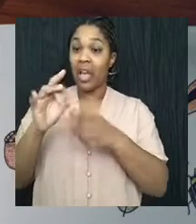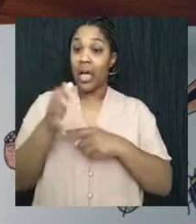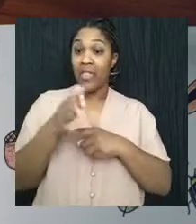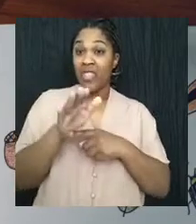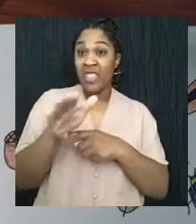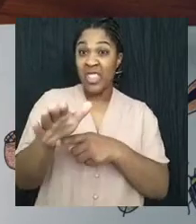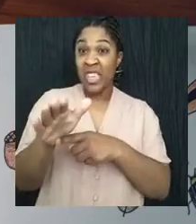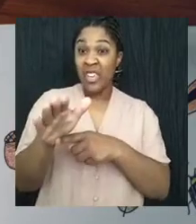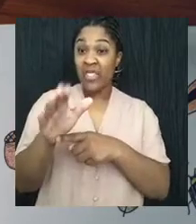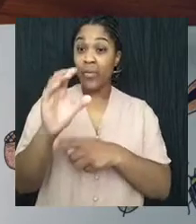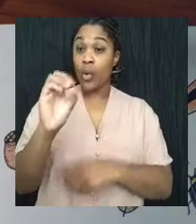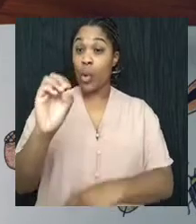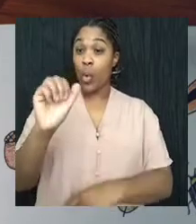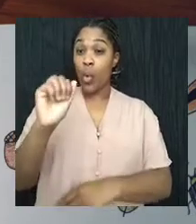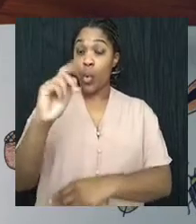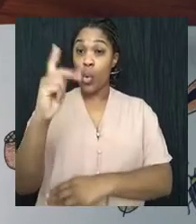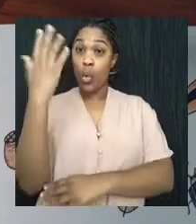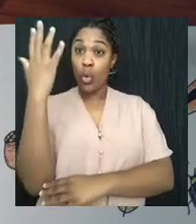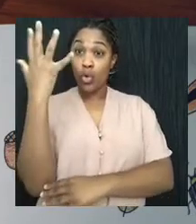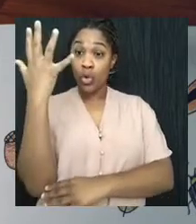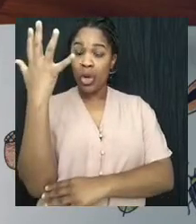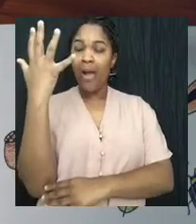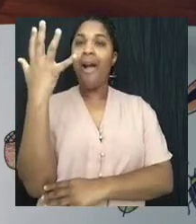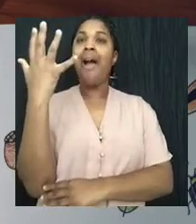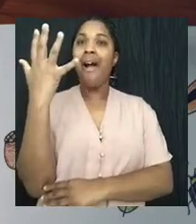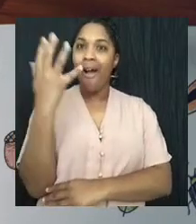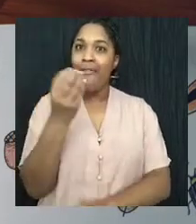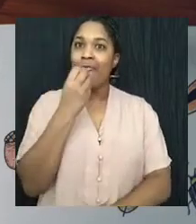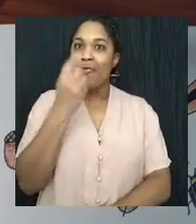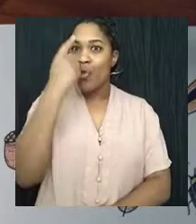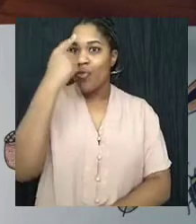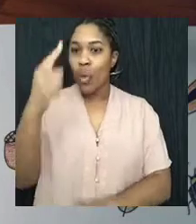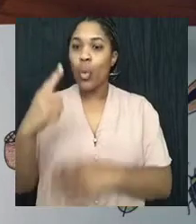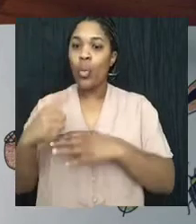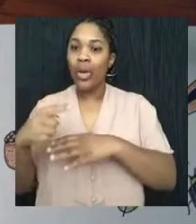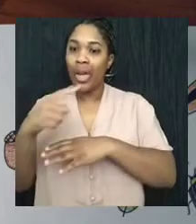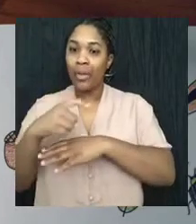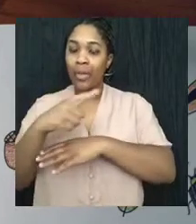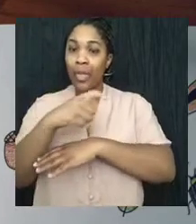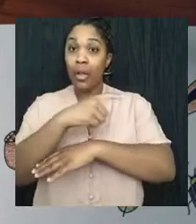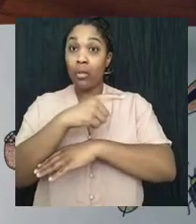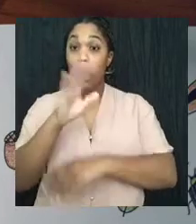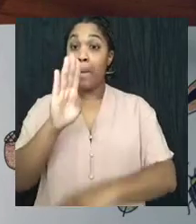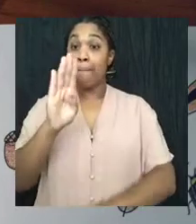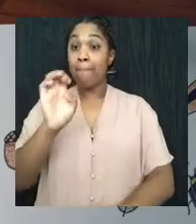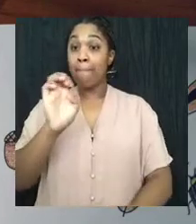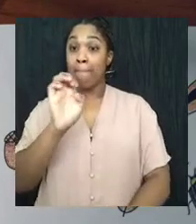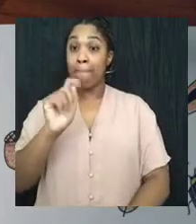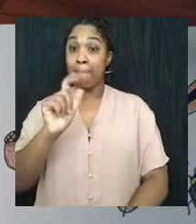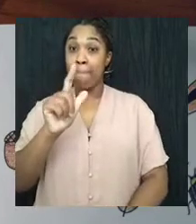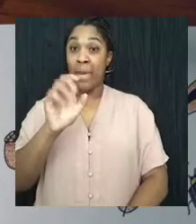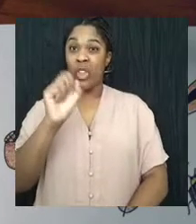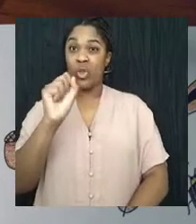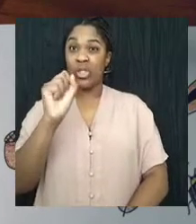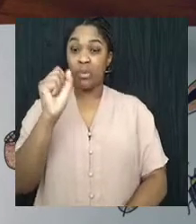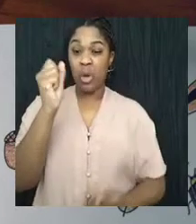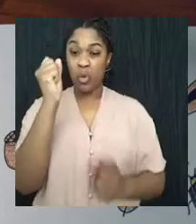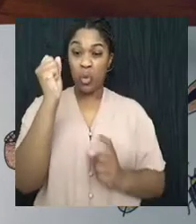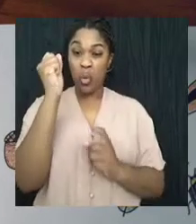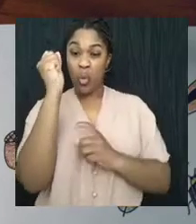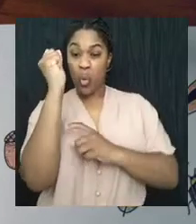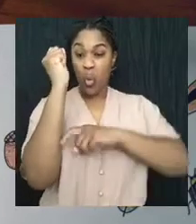oak tree may be the food for caterpillars. Beetles may bore into the tree's trunk.